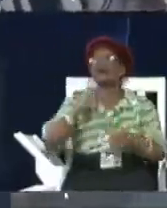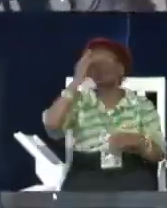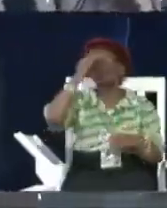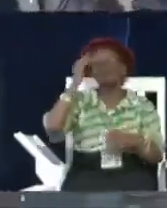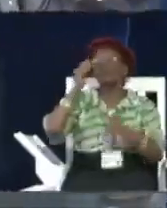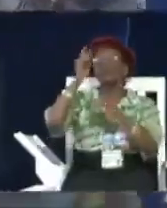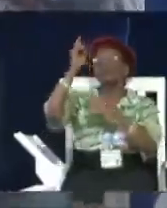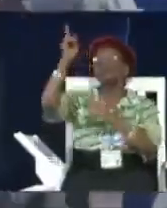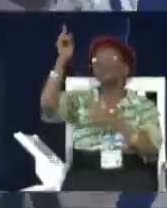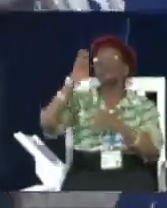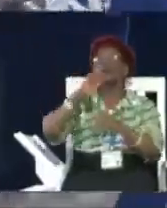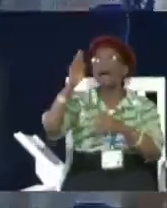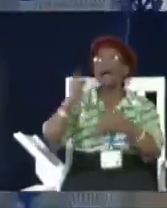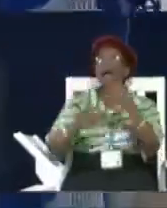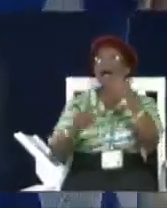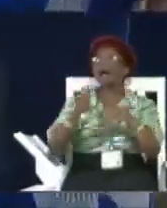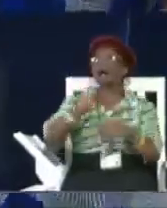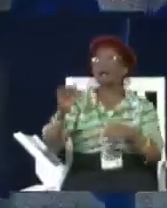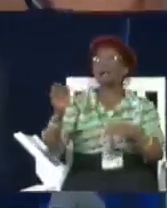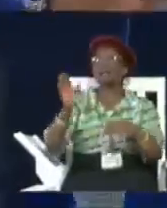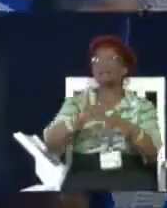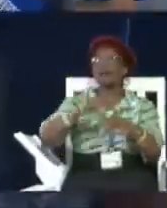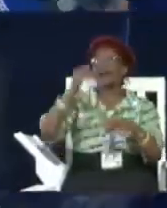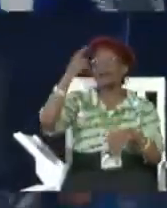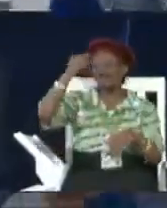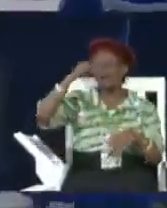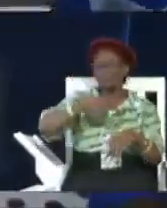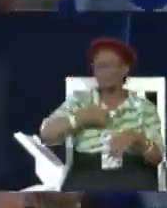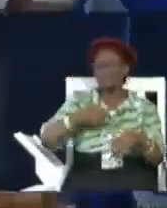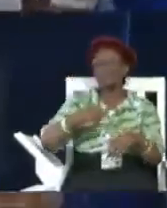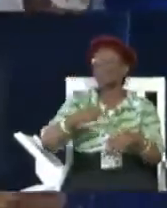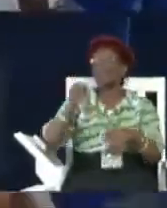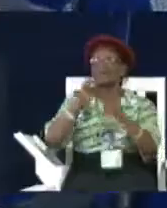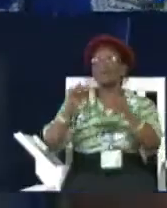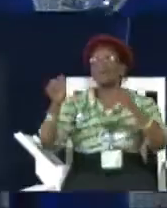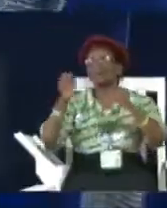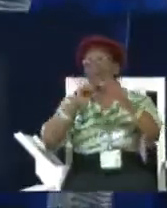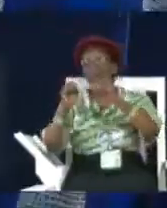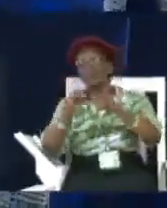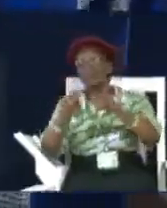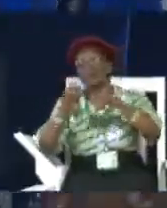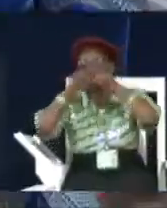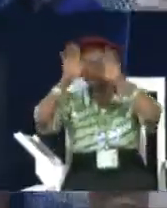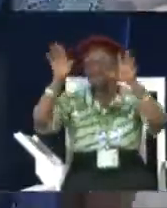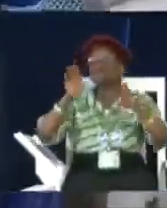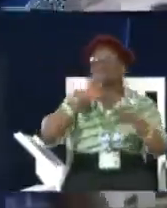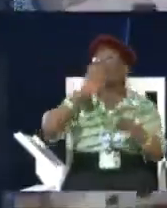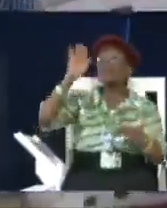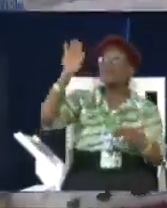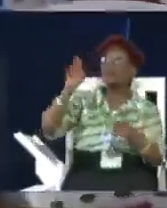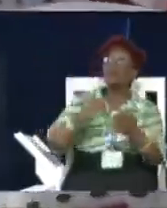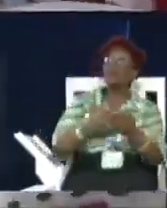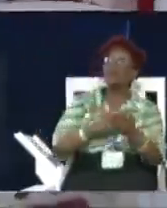Oh, blessed be your holy name. That's why I'm singing hallelujah to you, Lord.